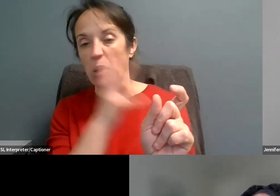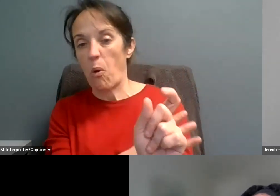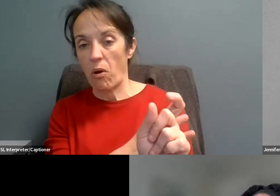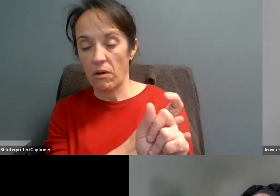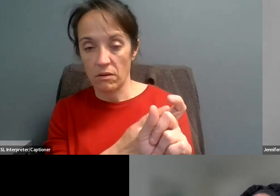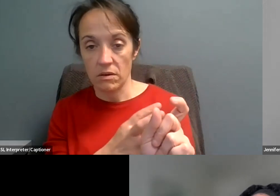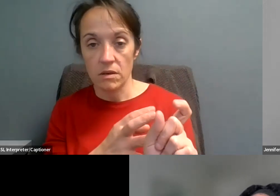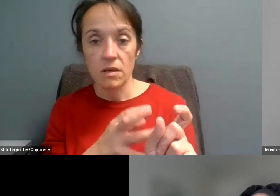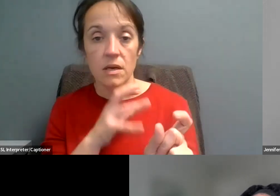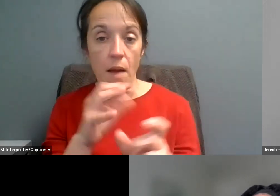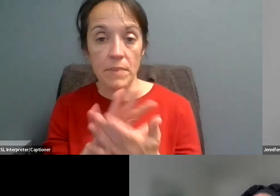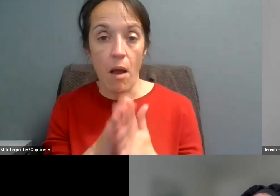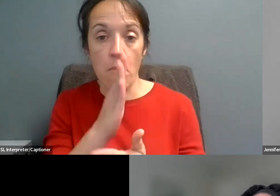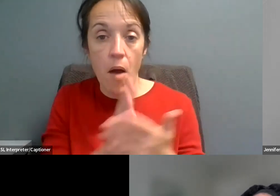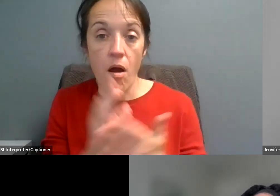we've been using.